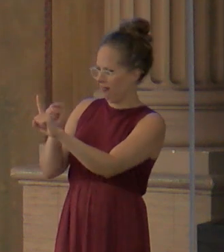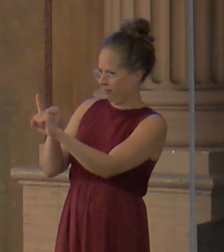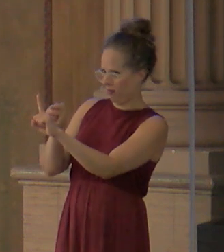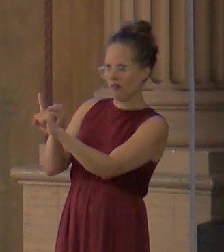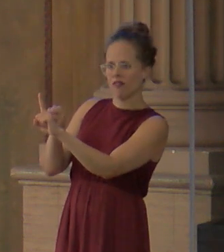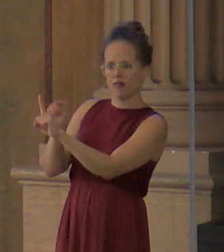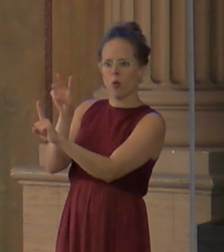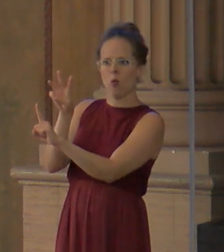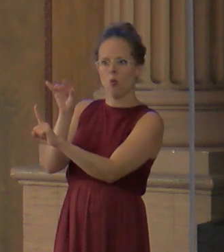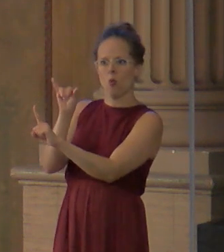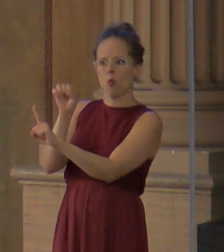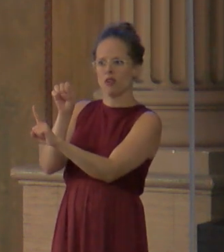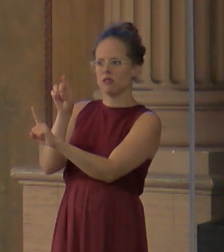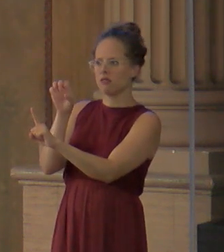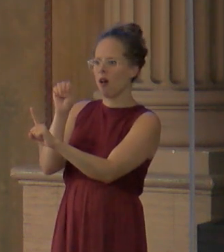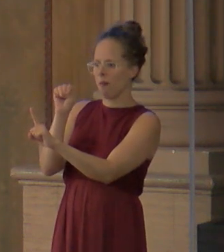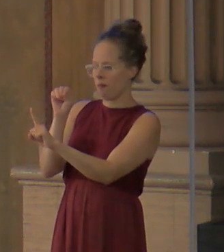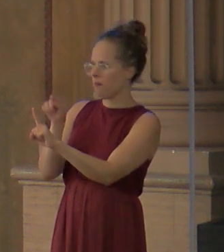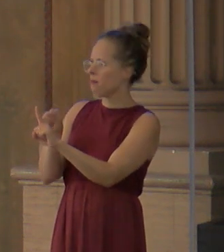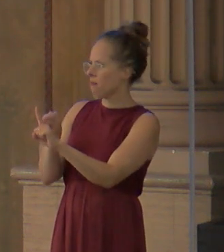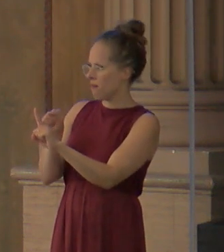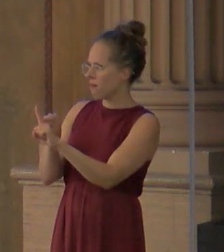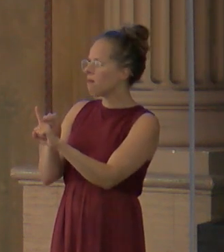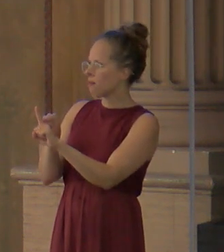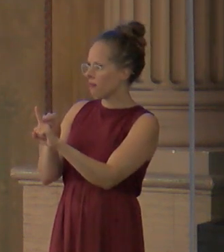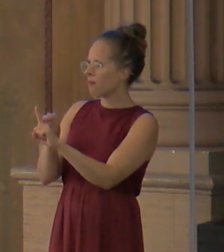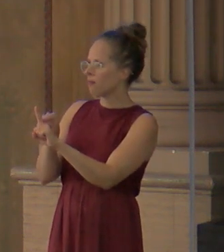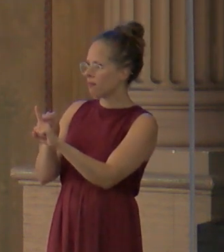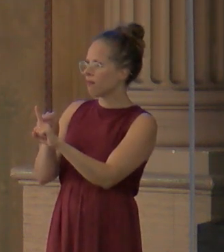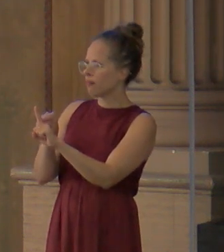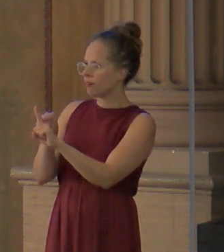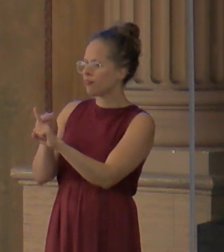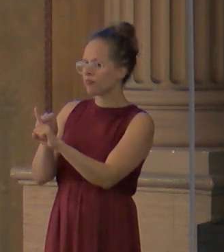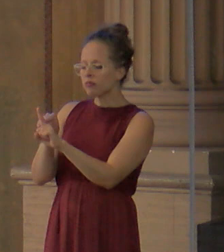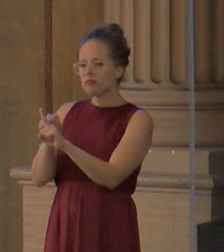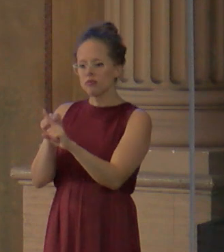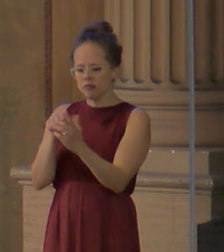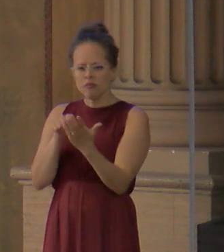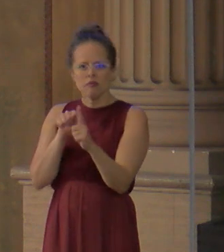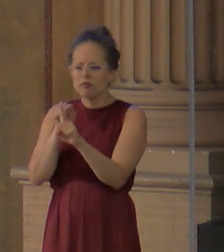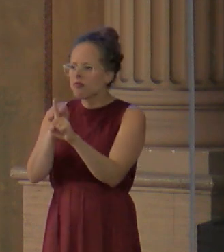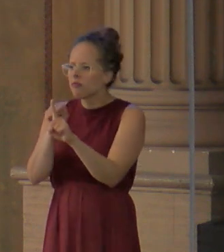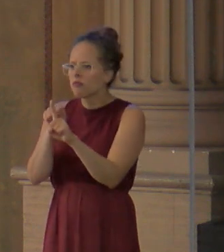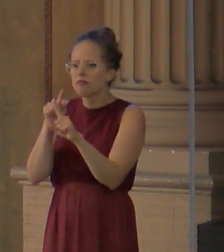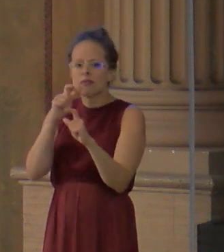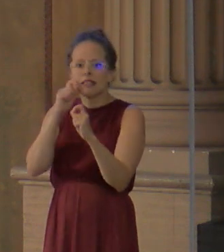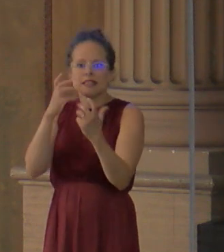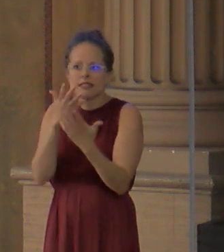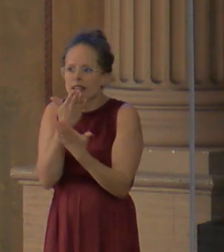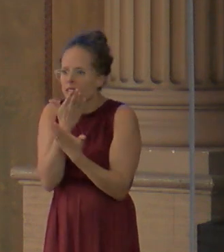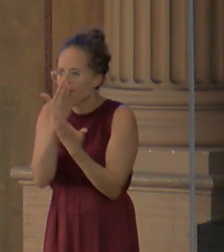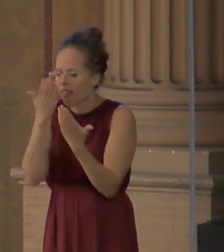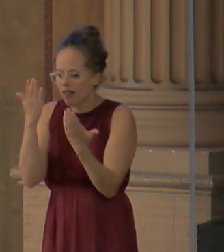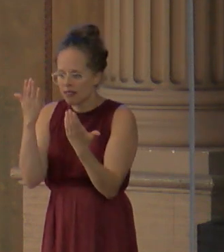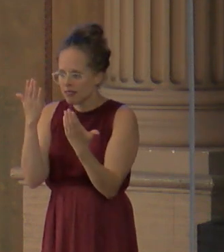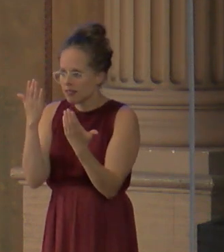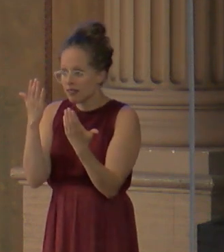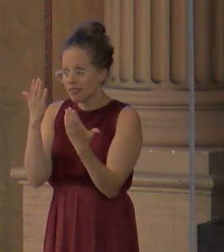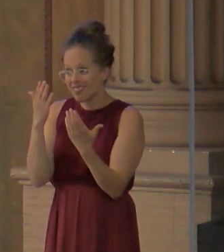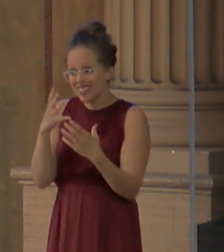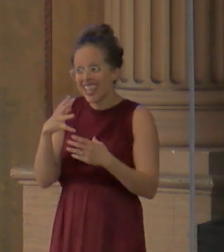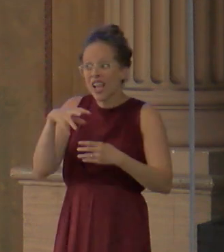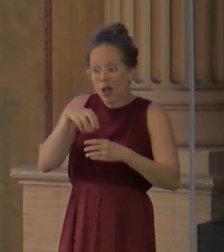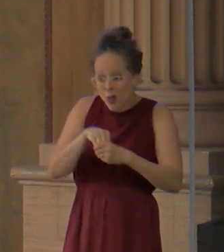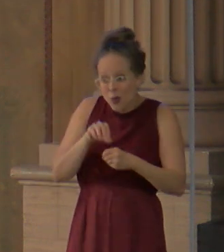all the treasures of wisdom and knowledge, Paul says in Colossians 2, that he's sinless in every single way, which would include his